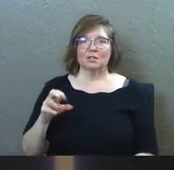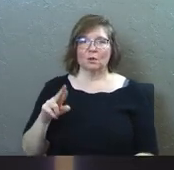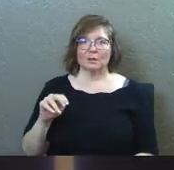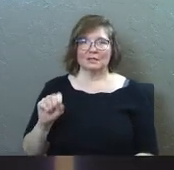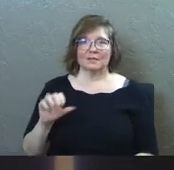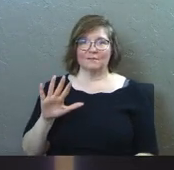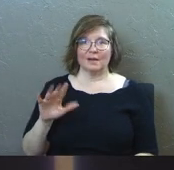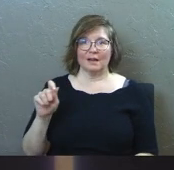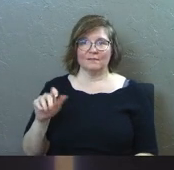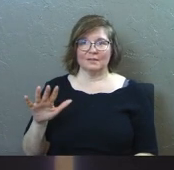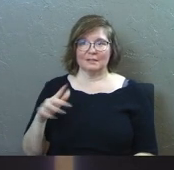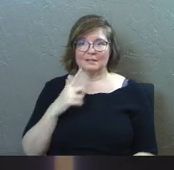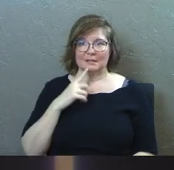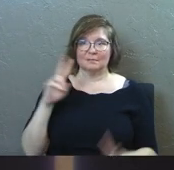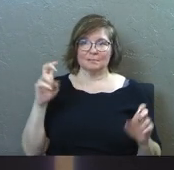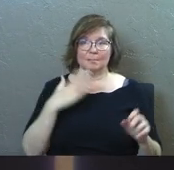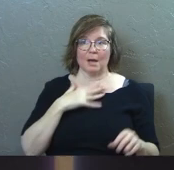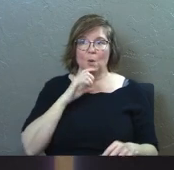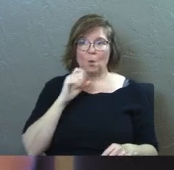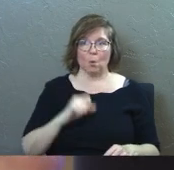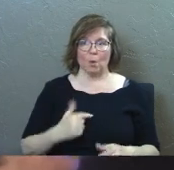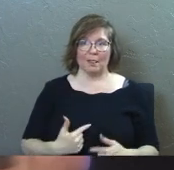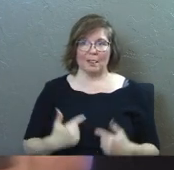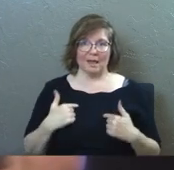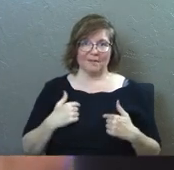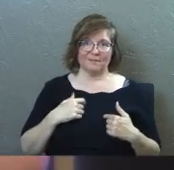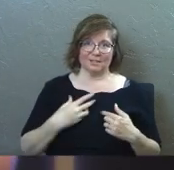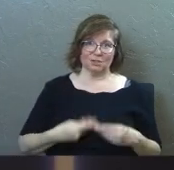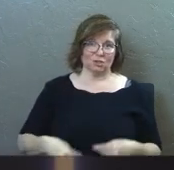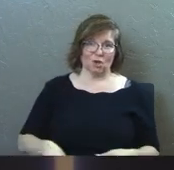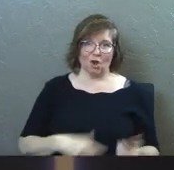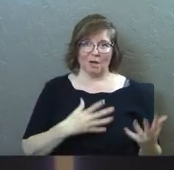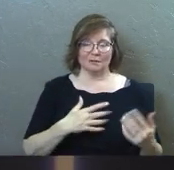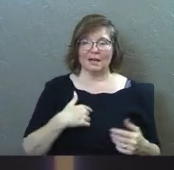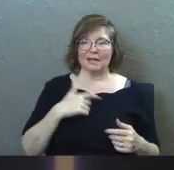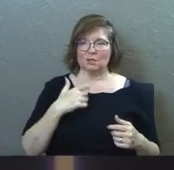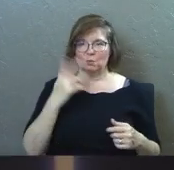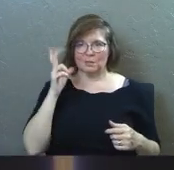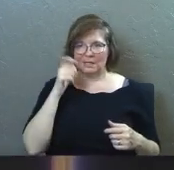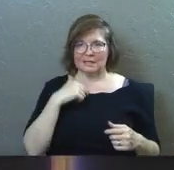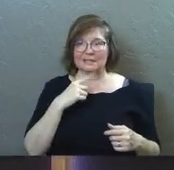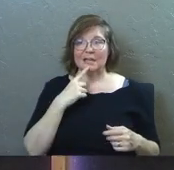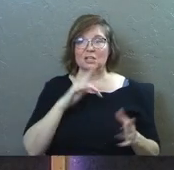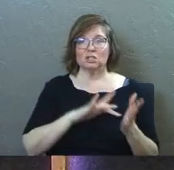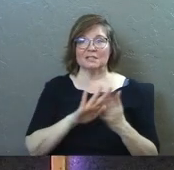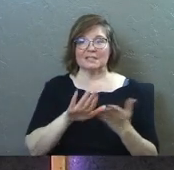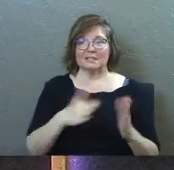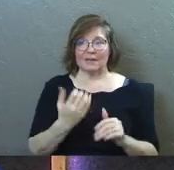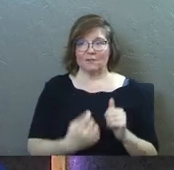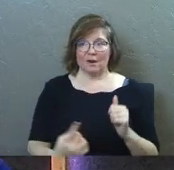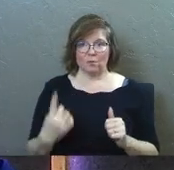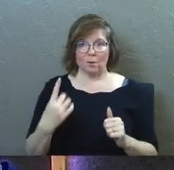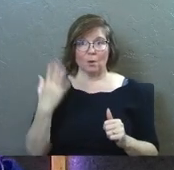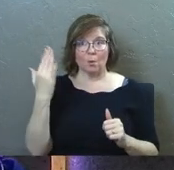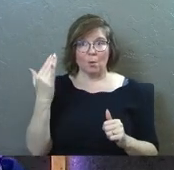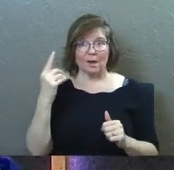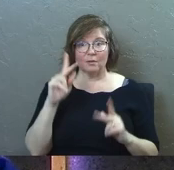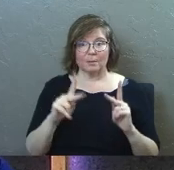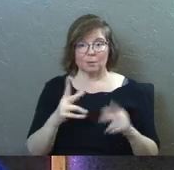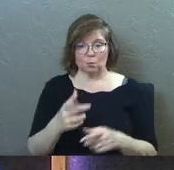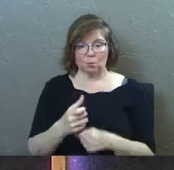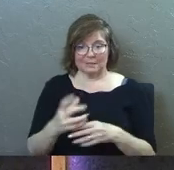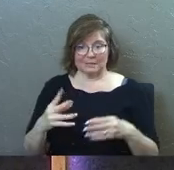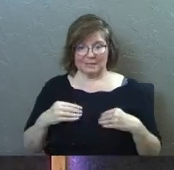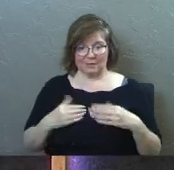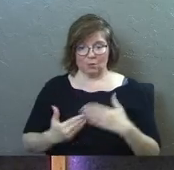2 Corinthians 5:15 says, my old life is gone. This is one of my favorite passages. I just need you guys to hear this. It says, Jesus died for everyone so that those who